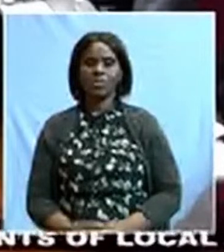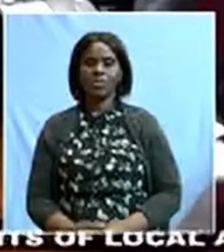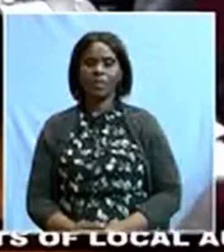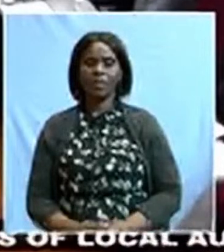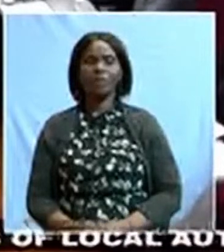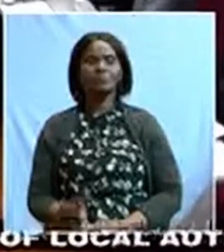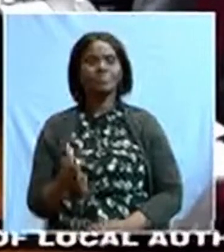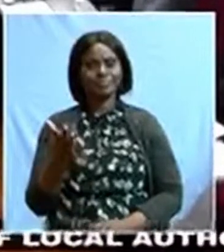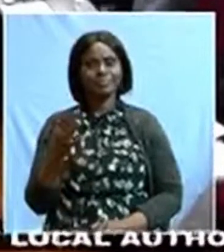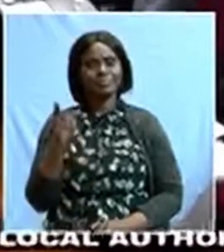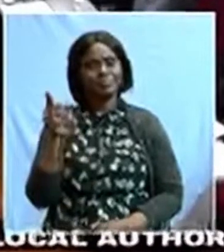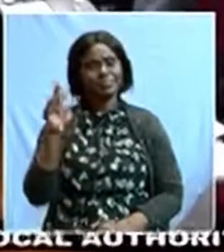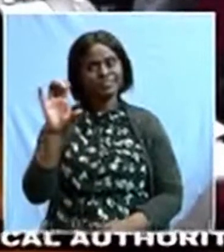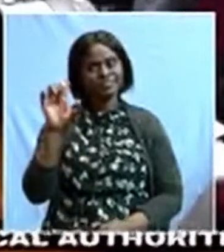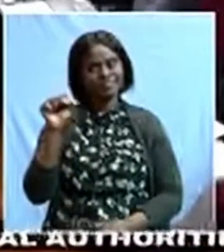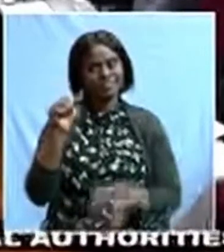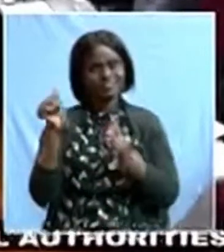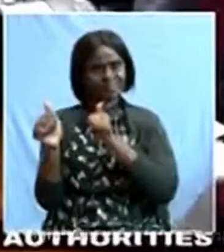Oh, okay.